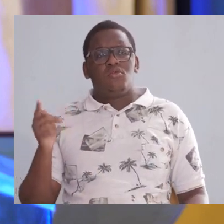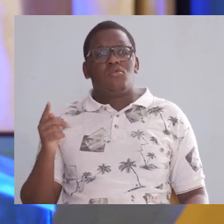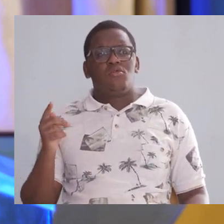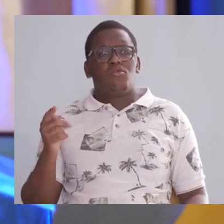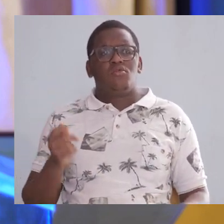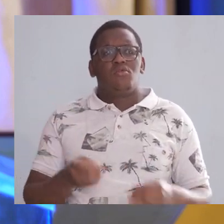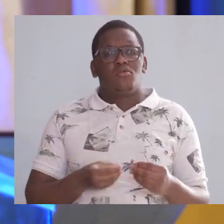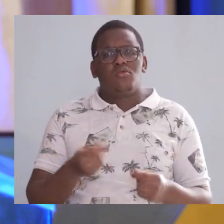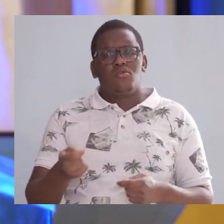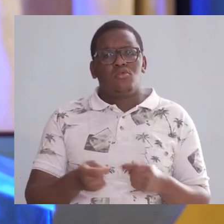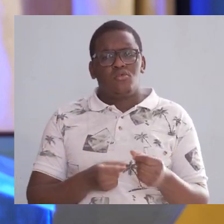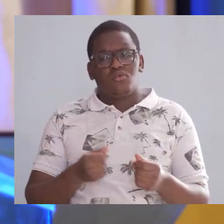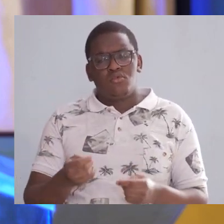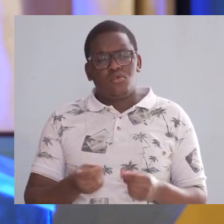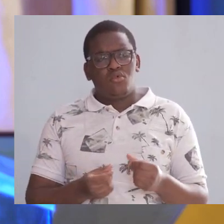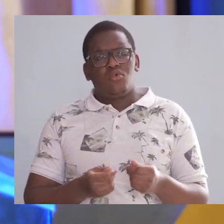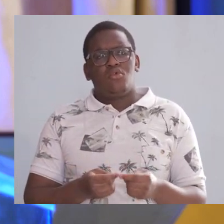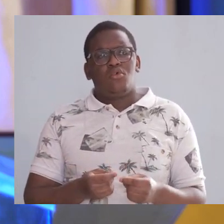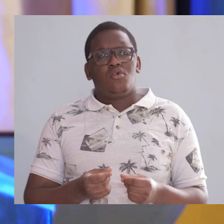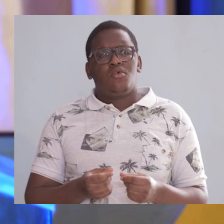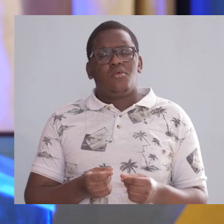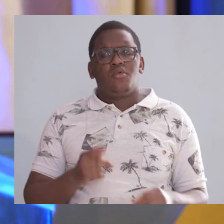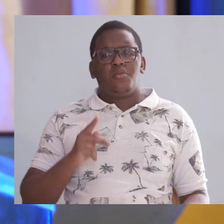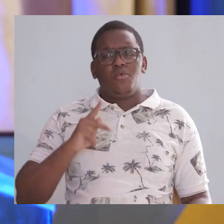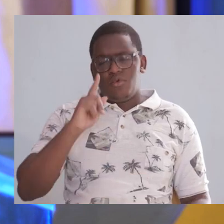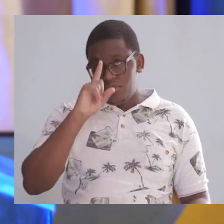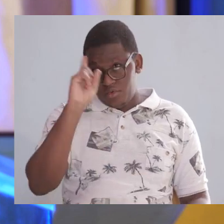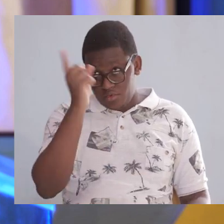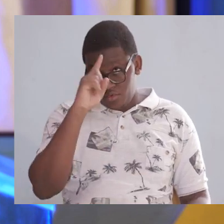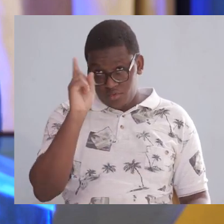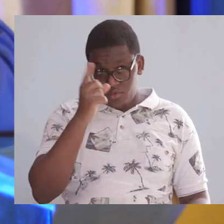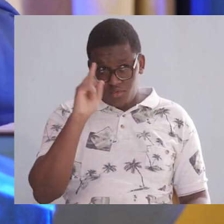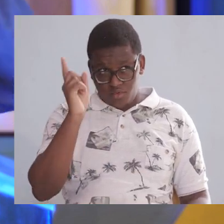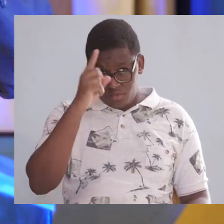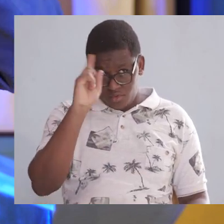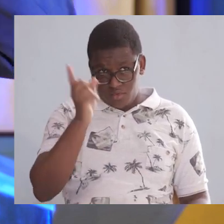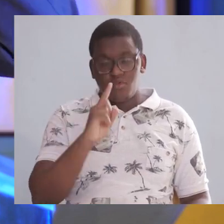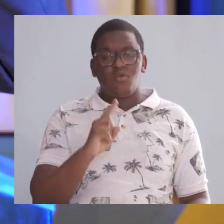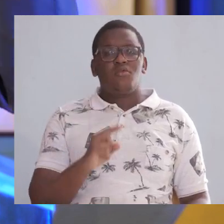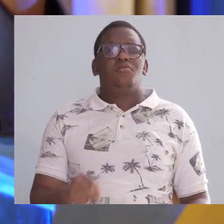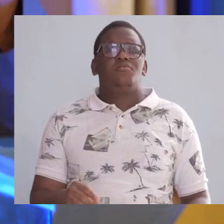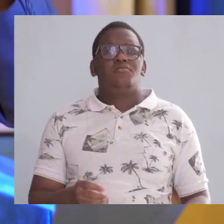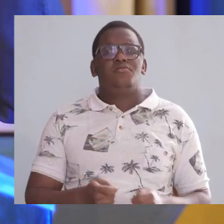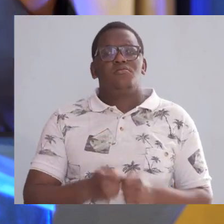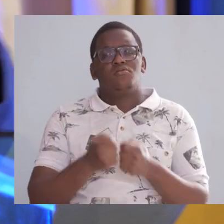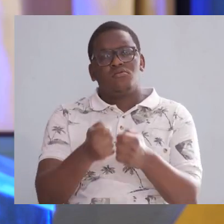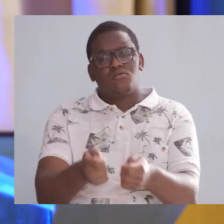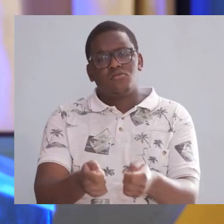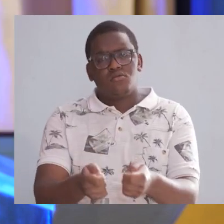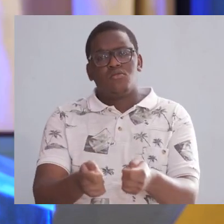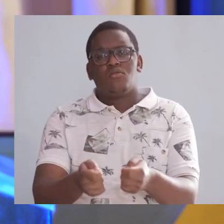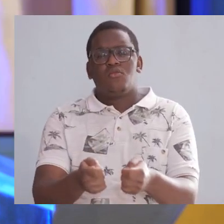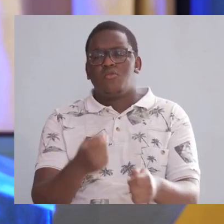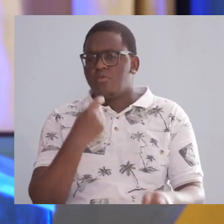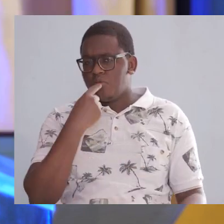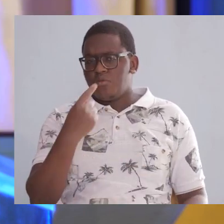for corrupt police officers. That is, he would bribe them in order for them not to speak or to declare where he